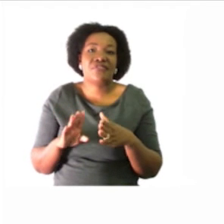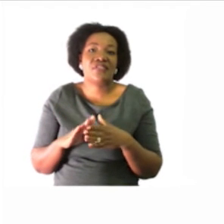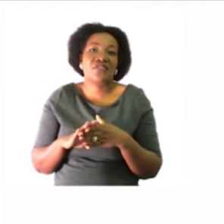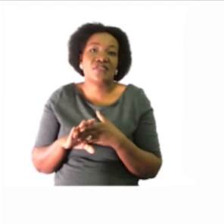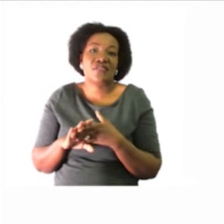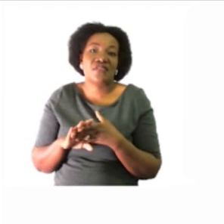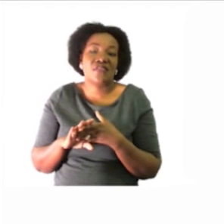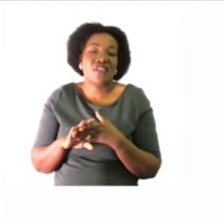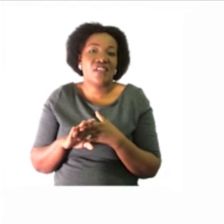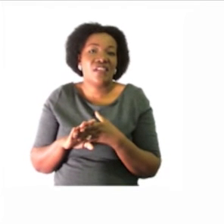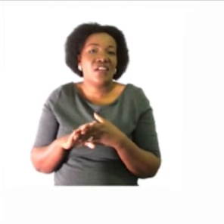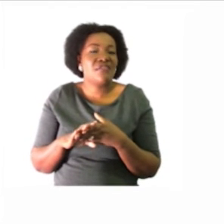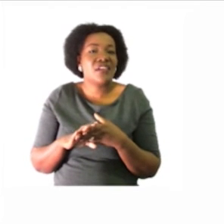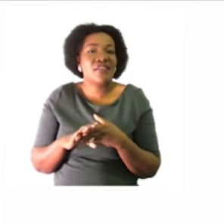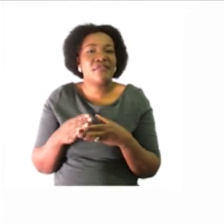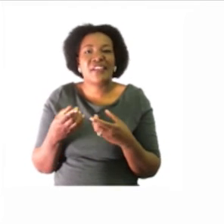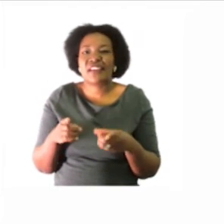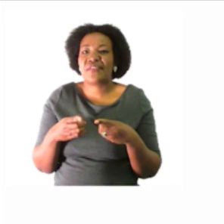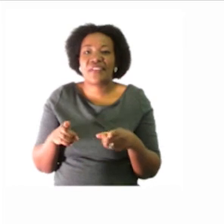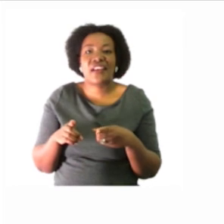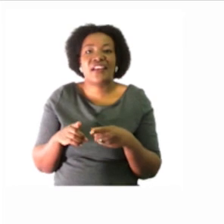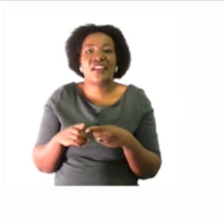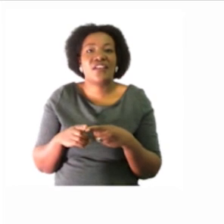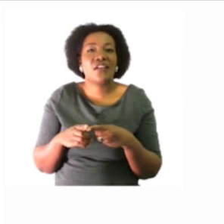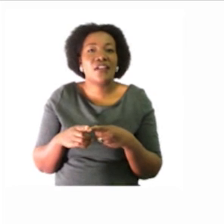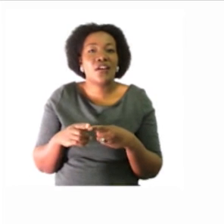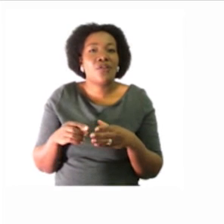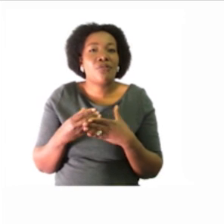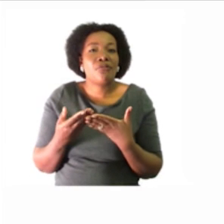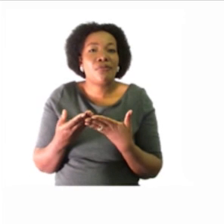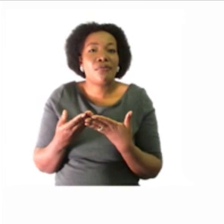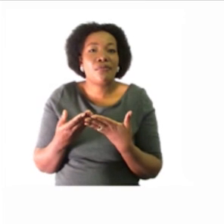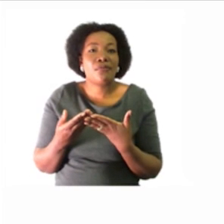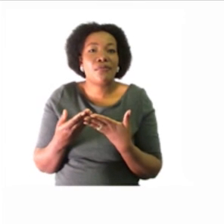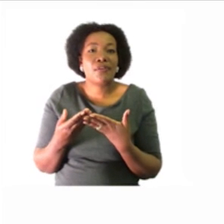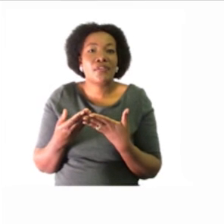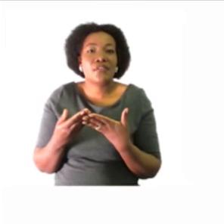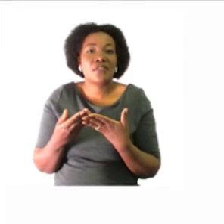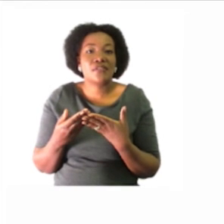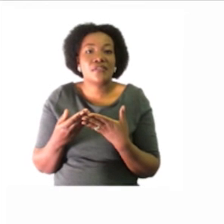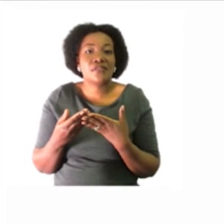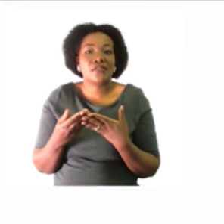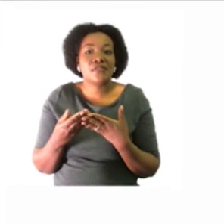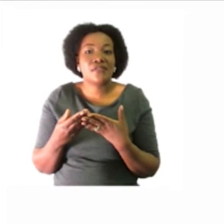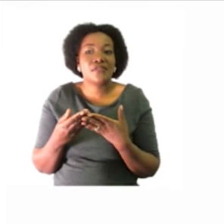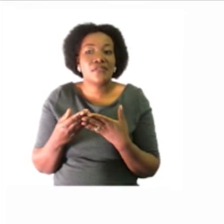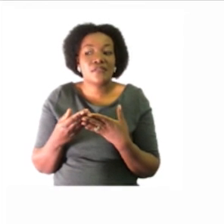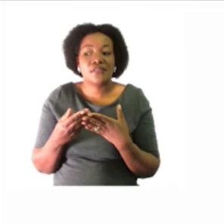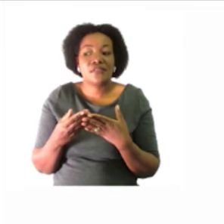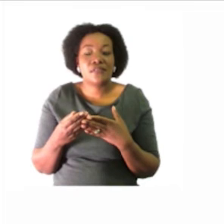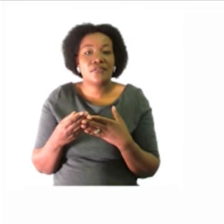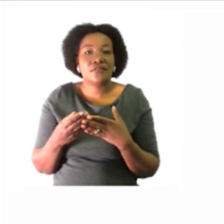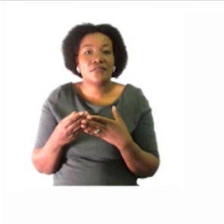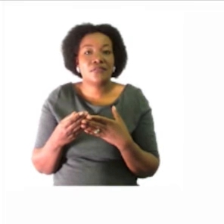Find 11 ways to make a 10. What will be the 11 ways for you to get a 10?